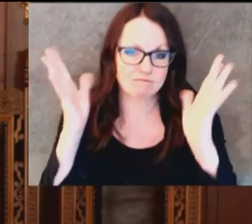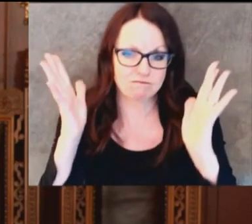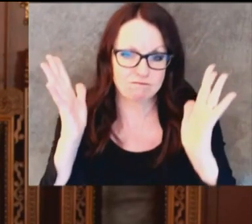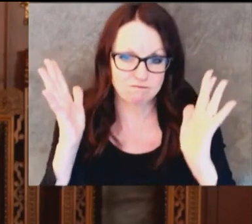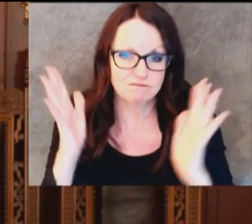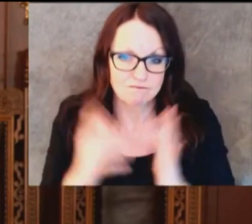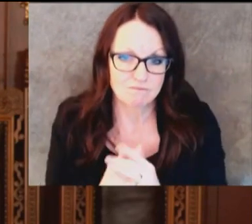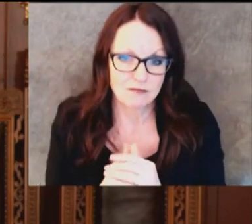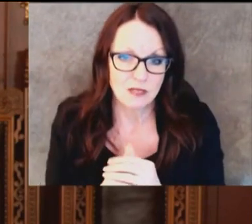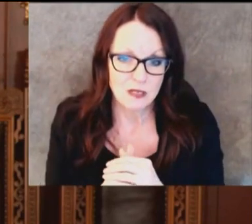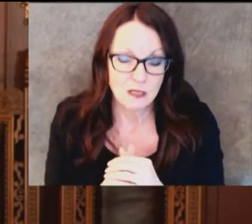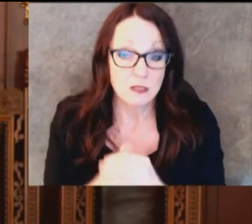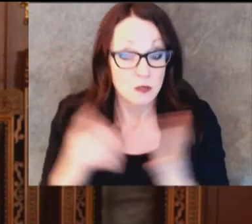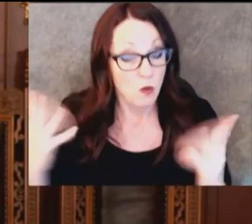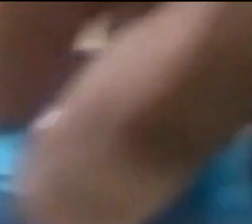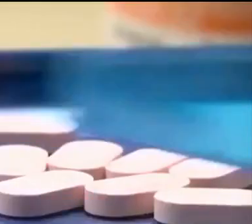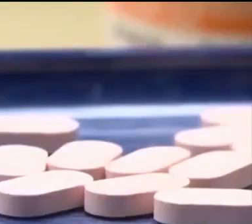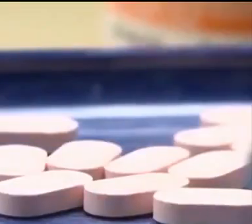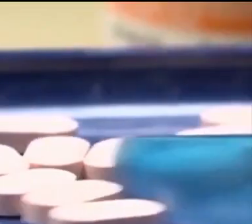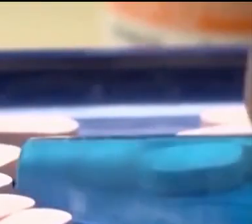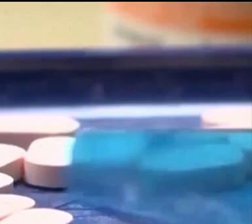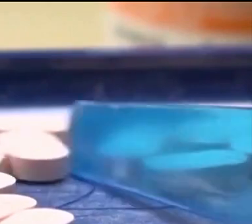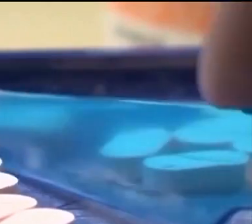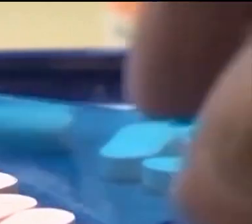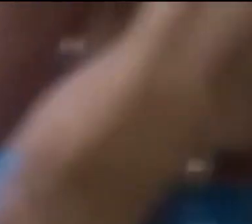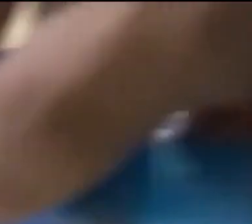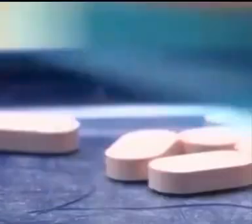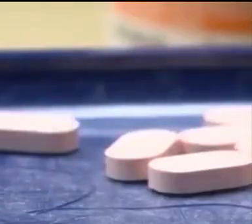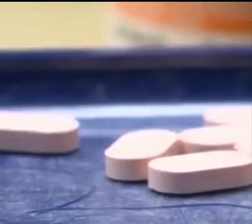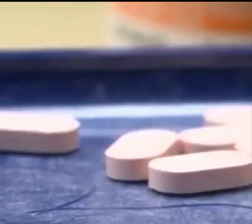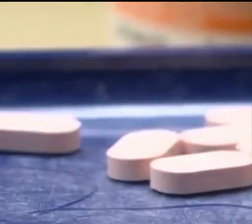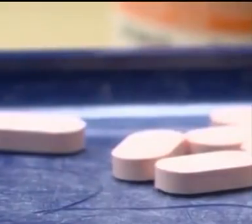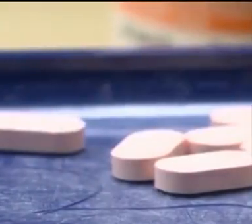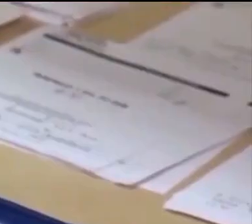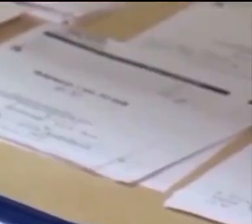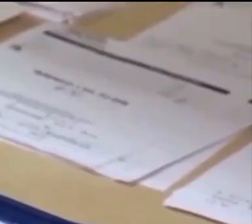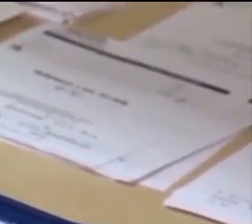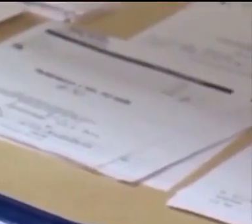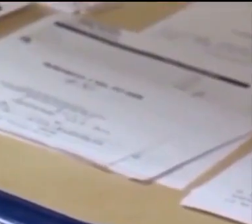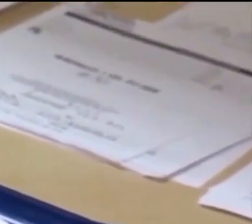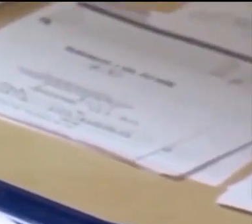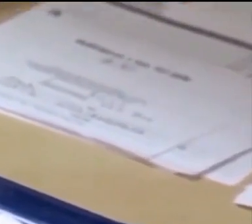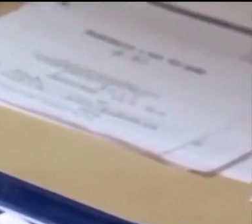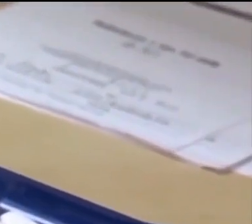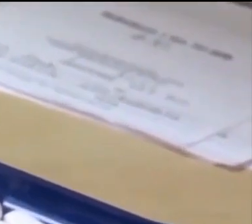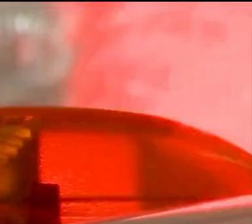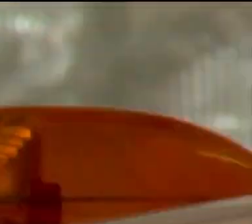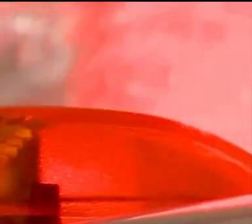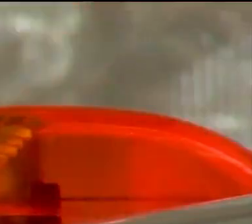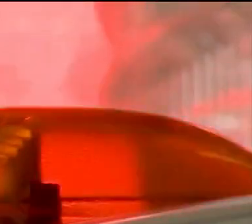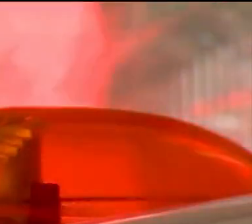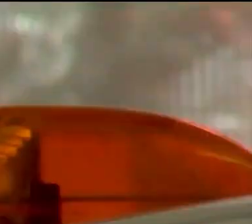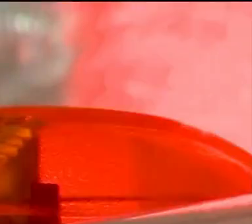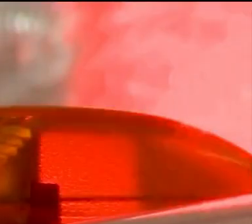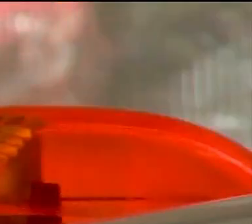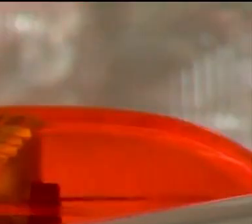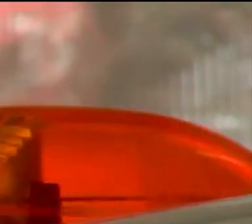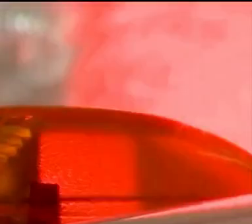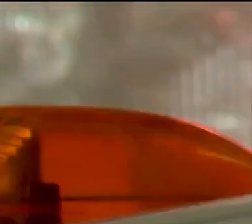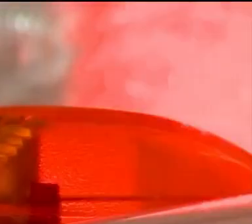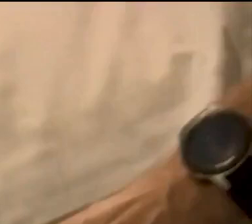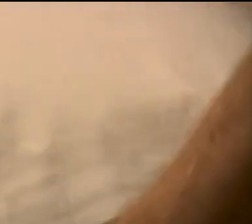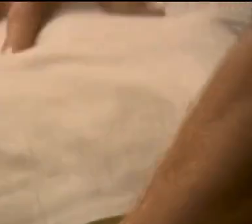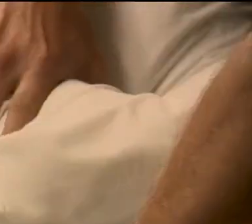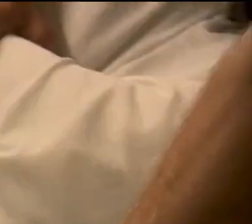and real dollars coming to the state of Wisconsin. Real dollars going toward a real problem. According to the Department of Health, there have been